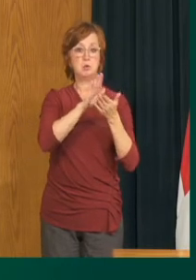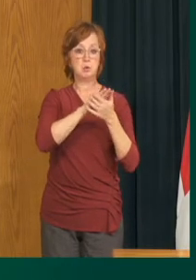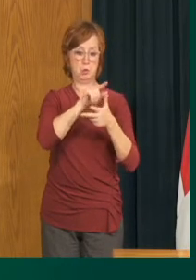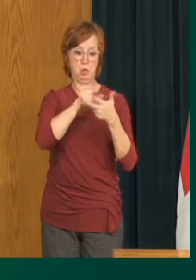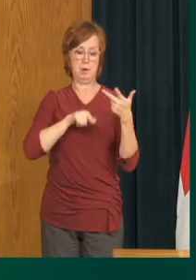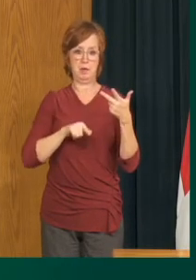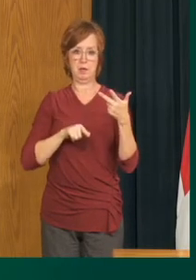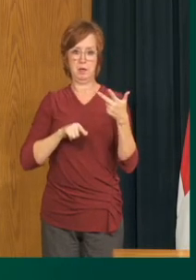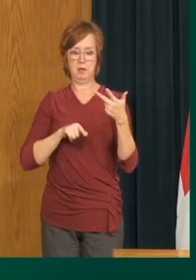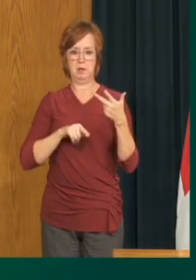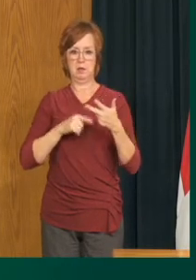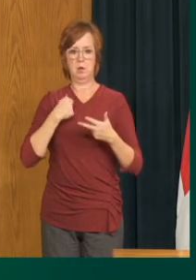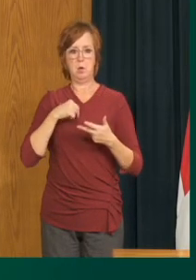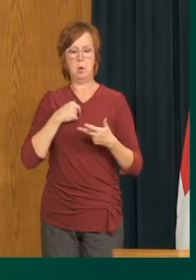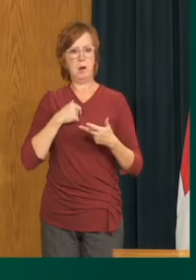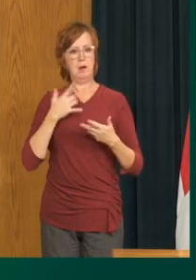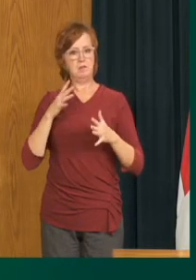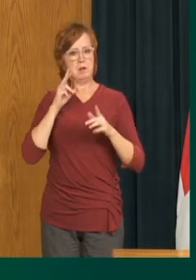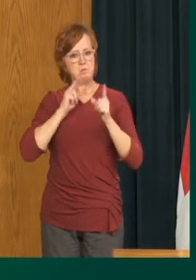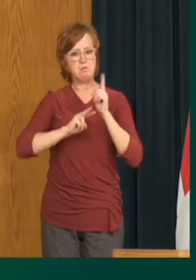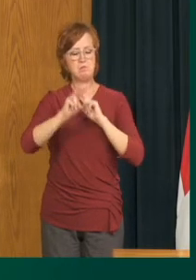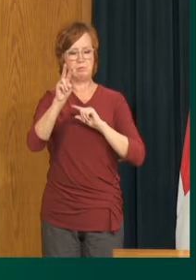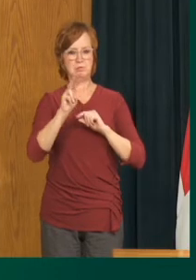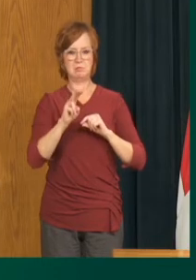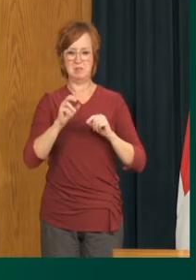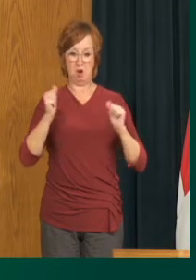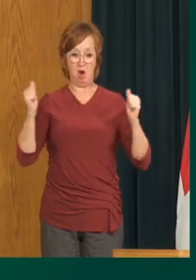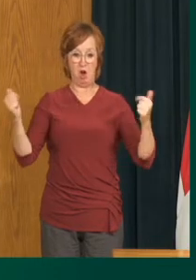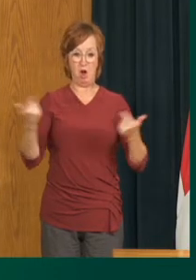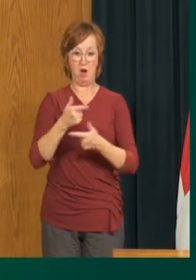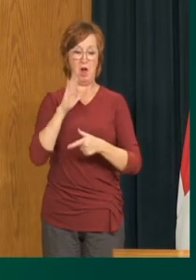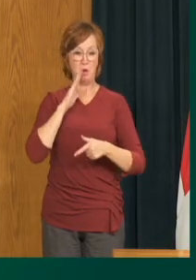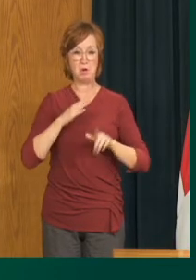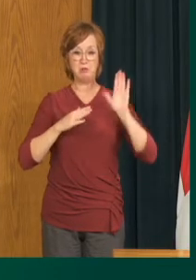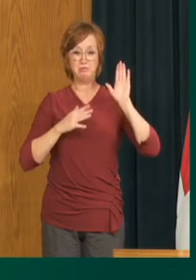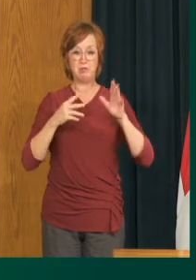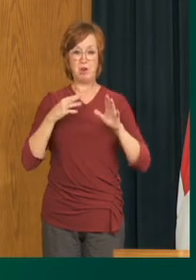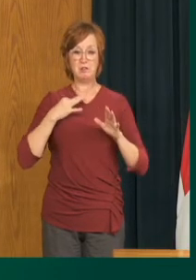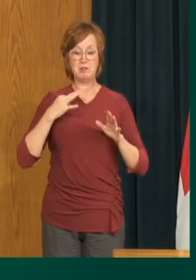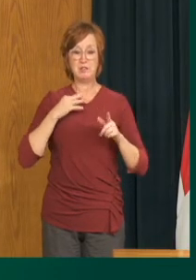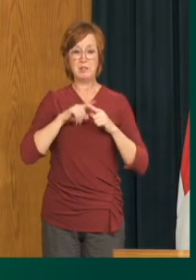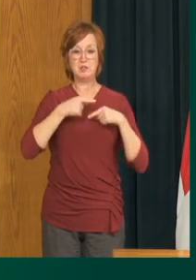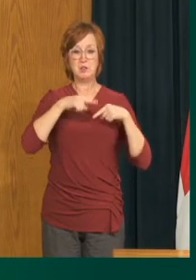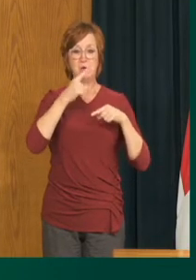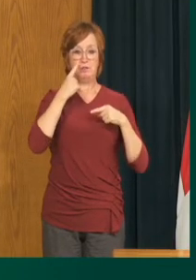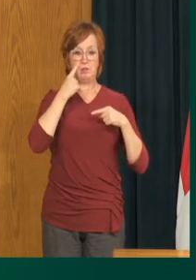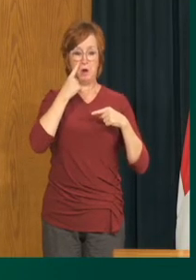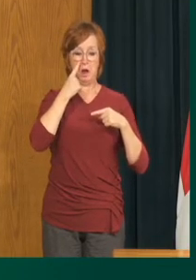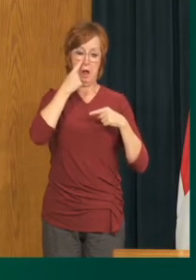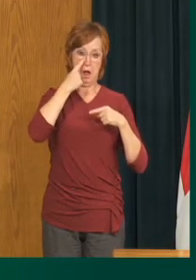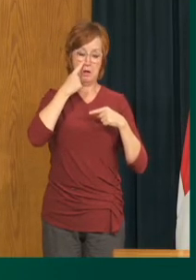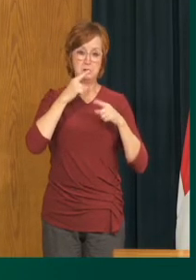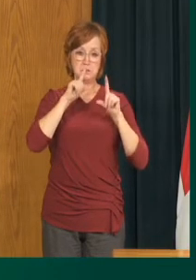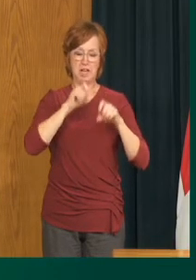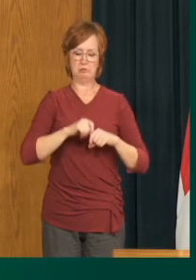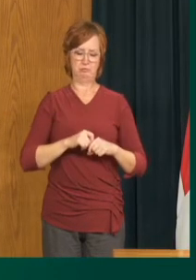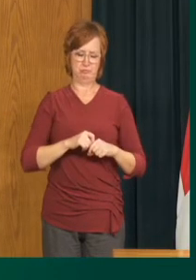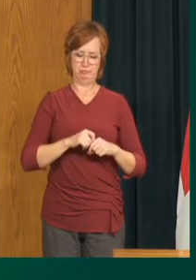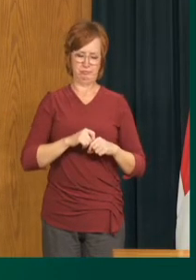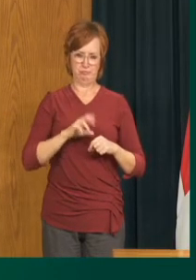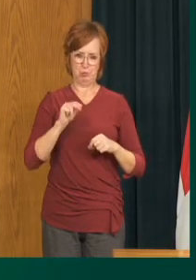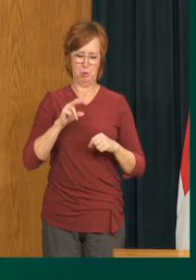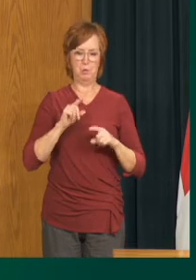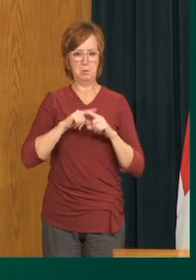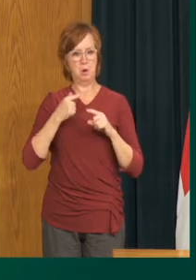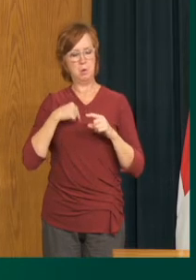expect everyone to consent, but it went fairly smoothly from what I've heard. And this really shows the value that in future, if there's a case of cluster